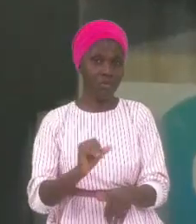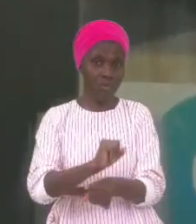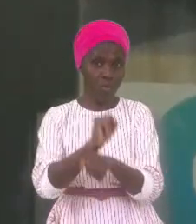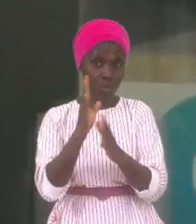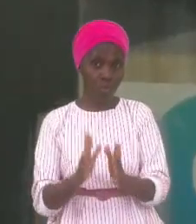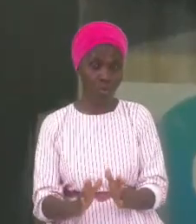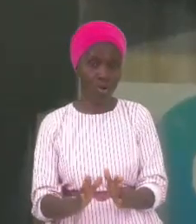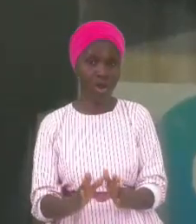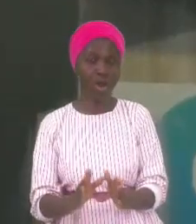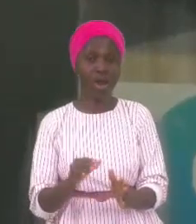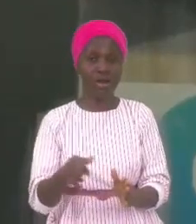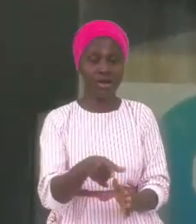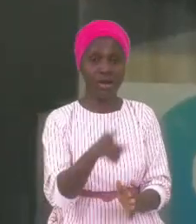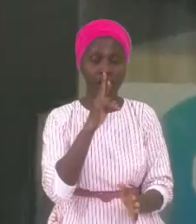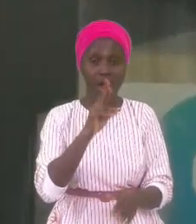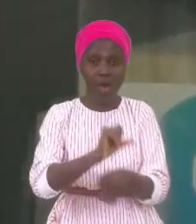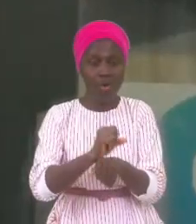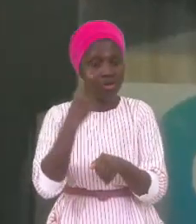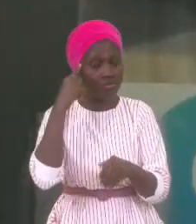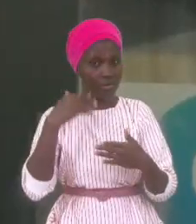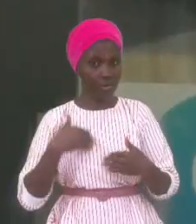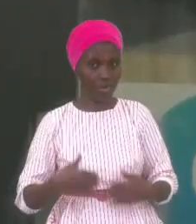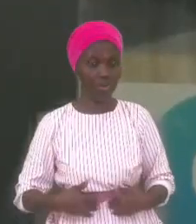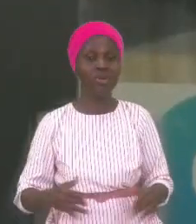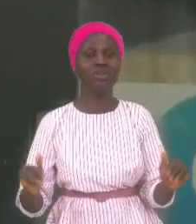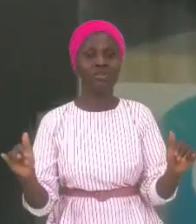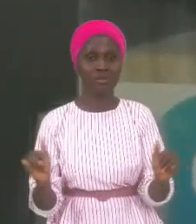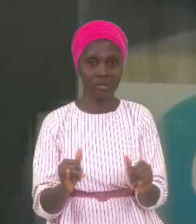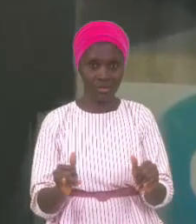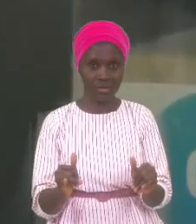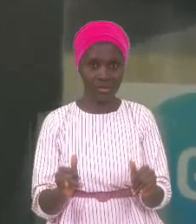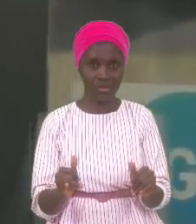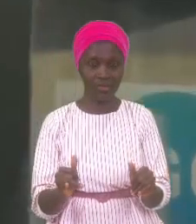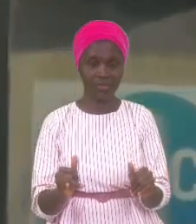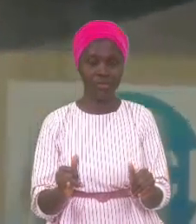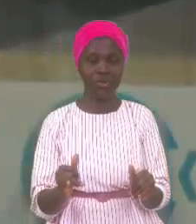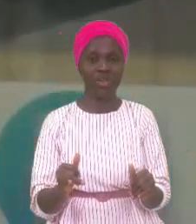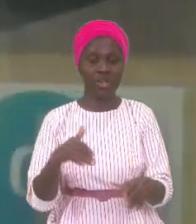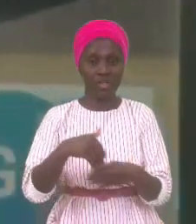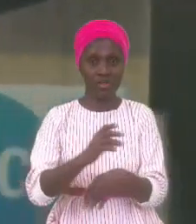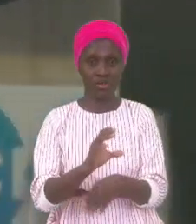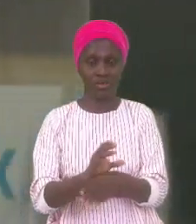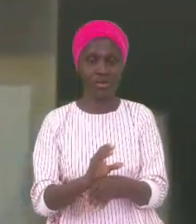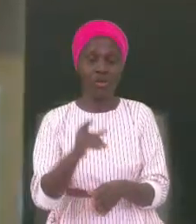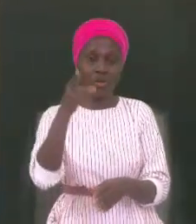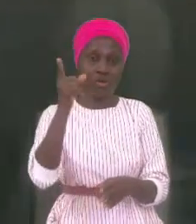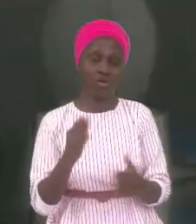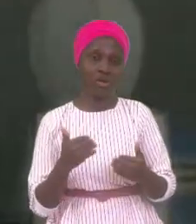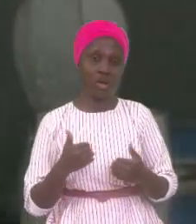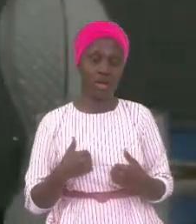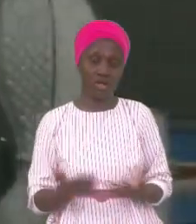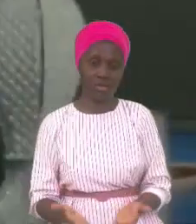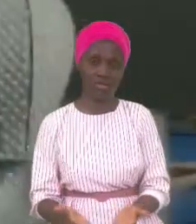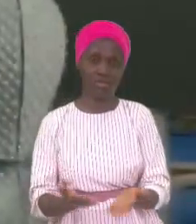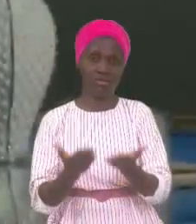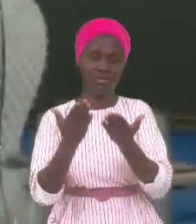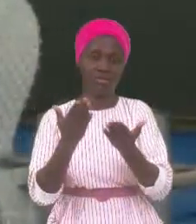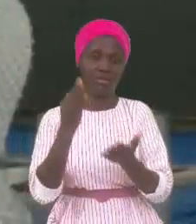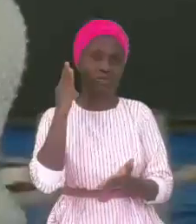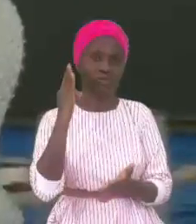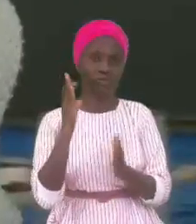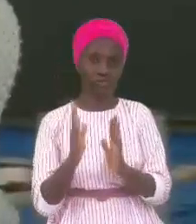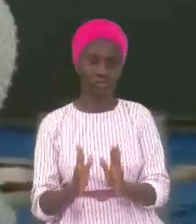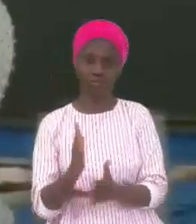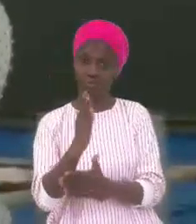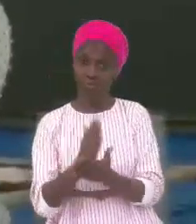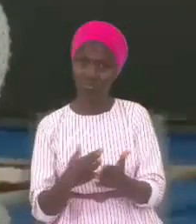human body. The same thing, God has raised up ministers. Some of them we know because they are very